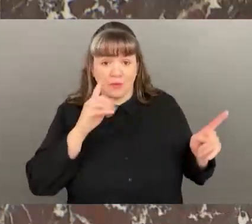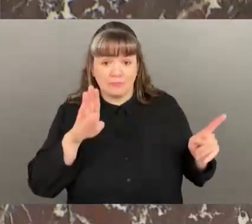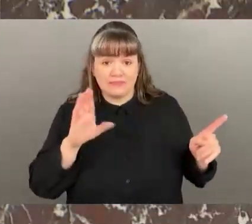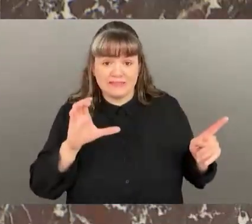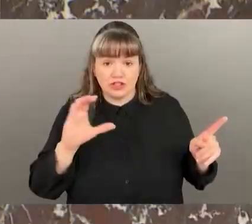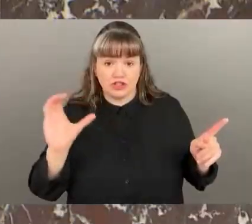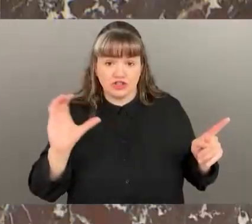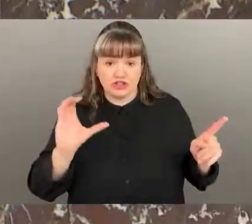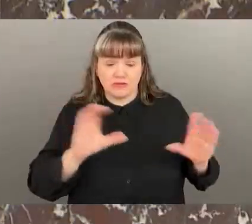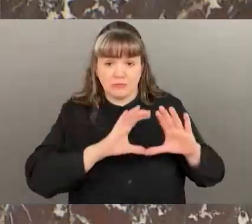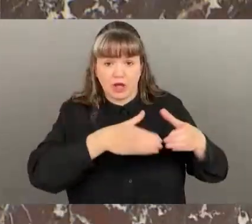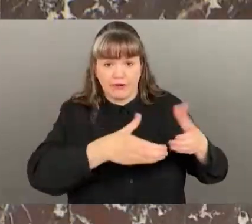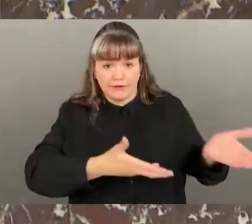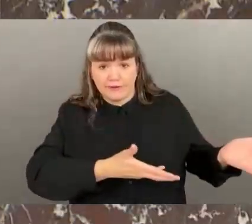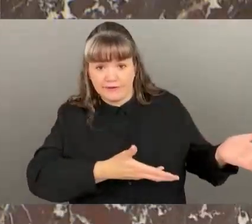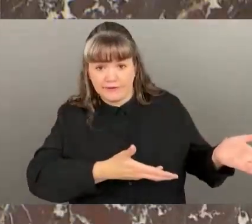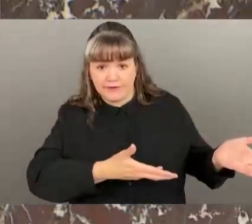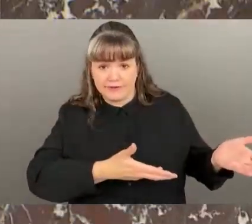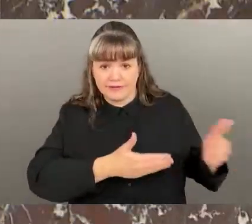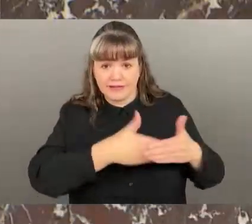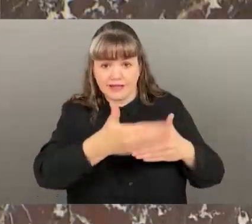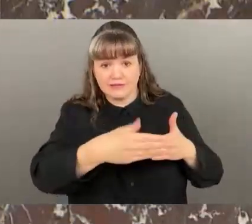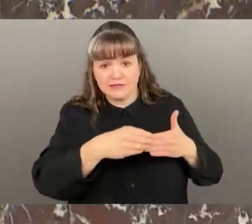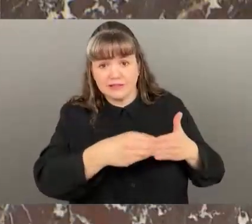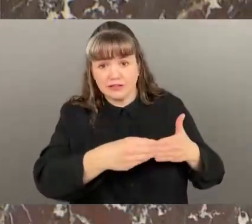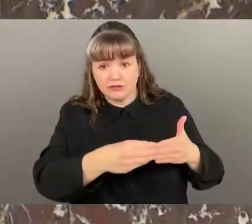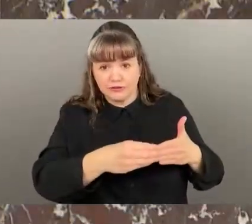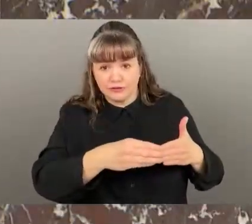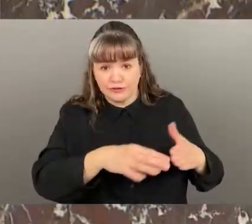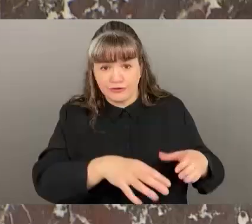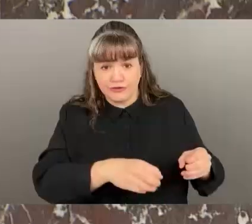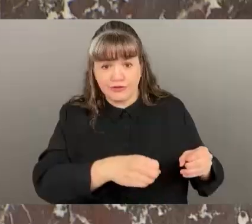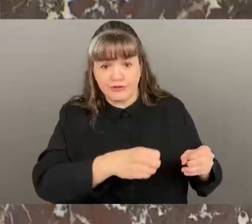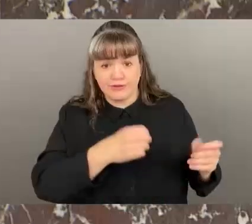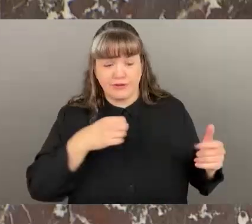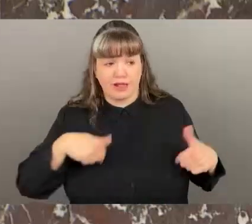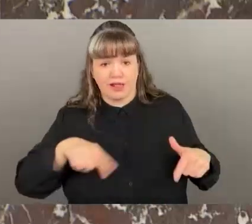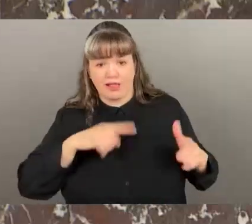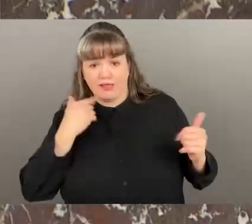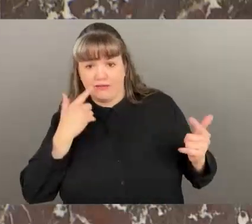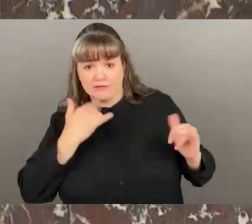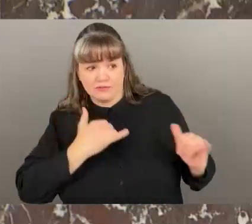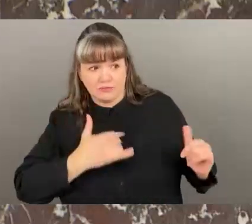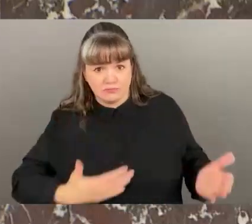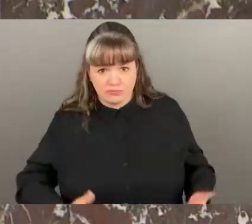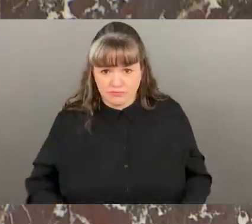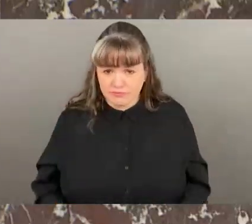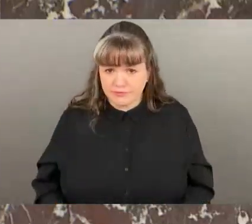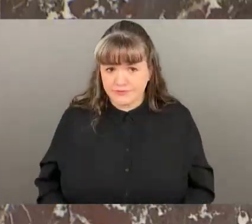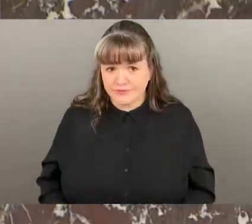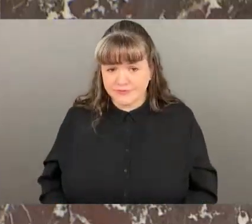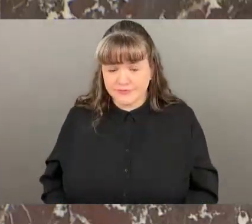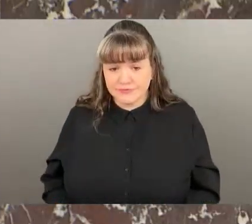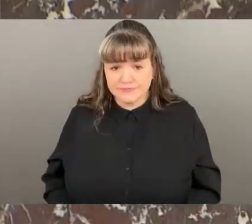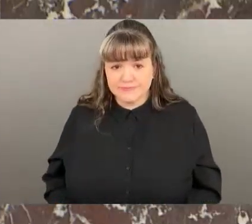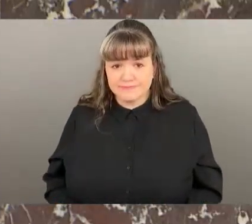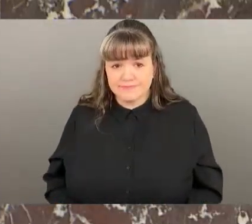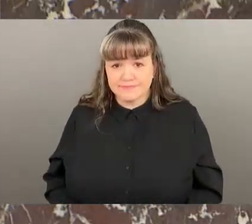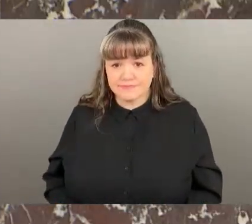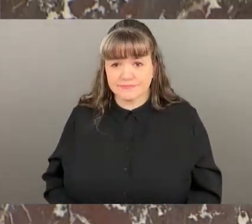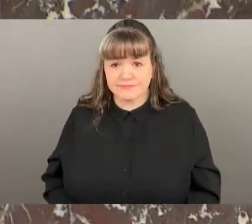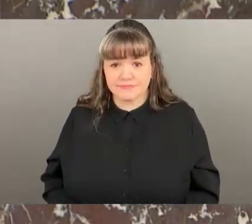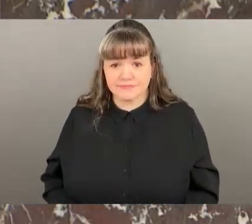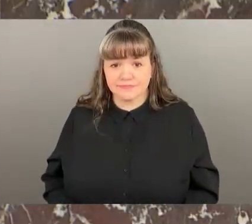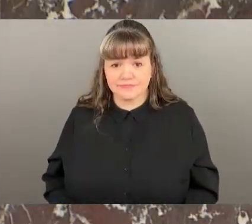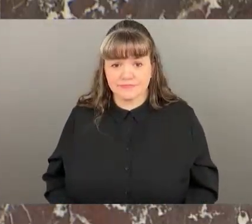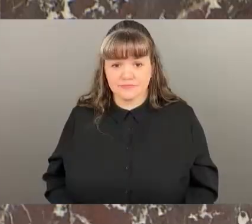Even their members are laughing. Honourable Speaker, the member referred to the housing that I mentioned. The housing